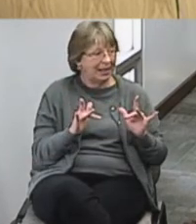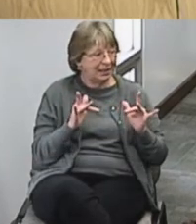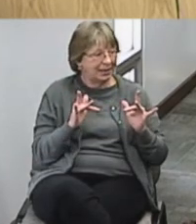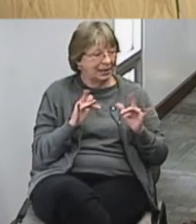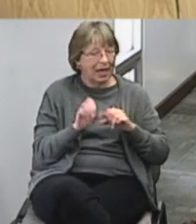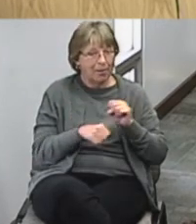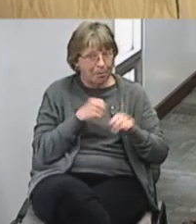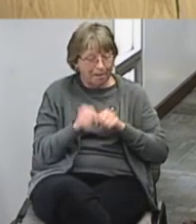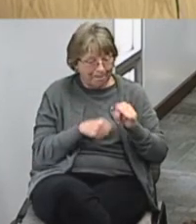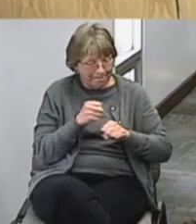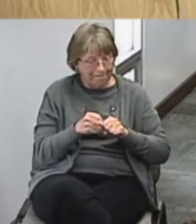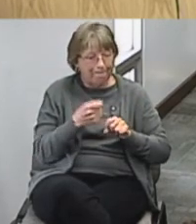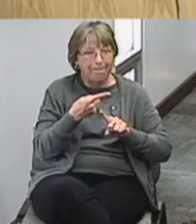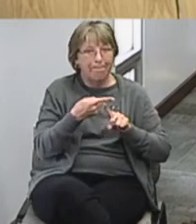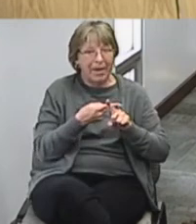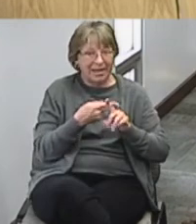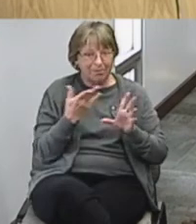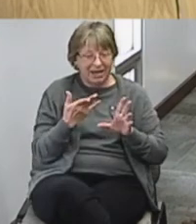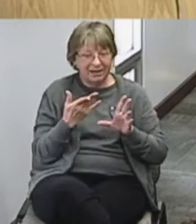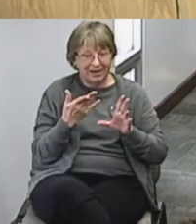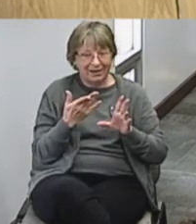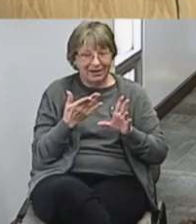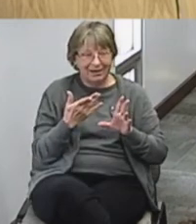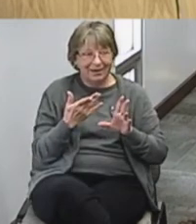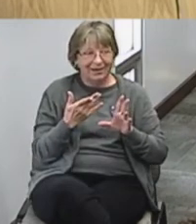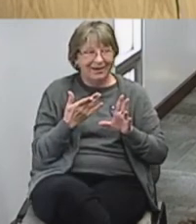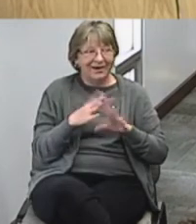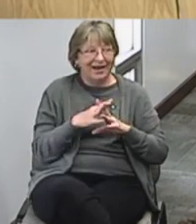Bike to Work Day is coming up.